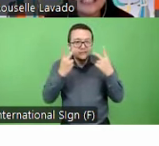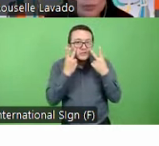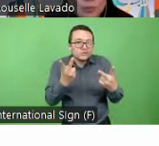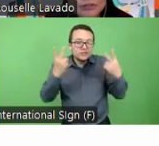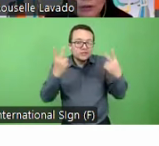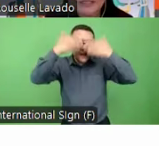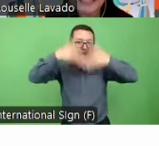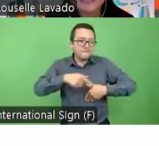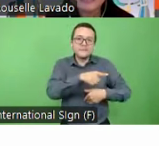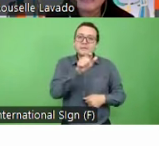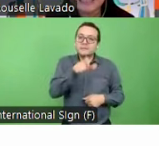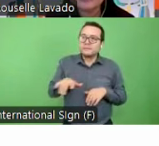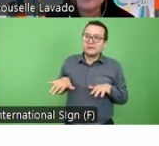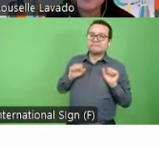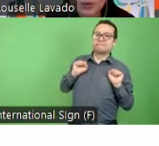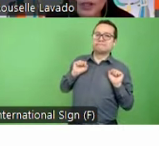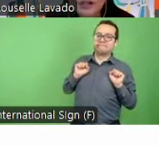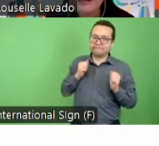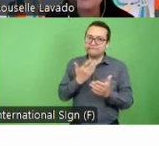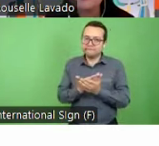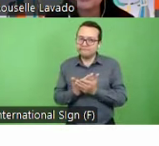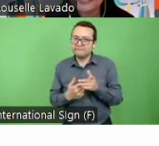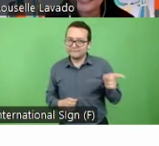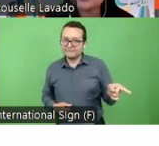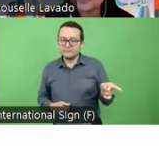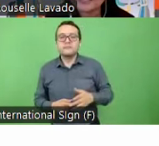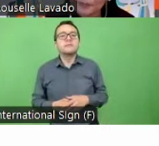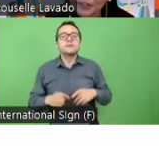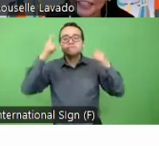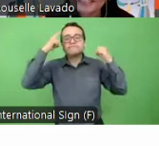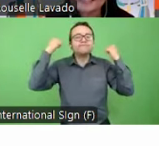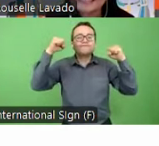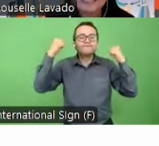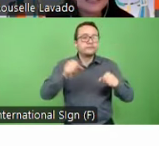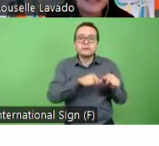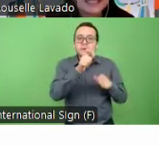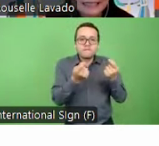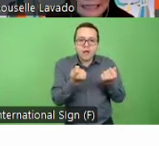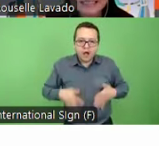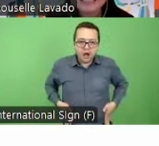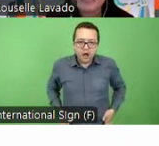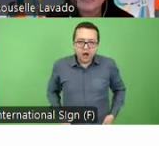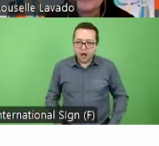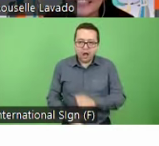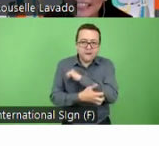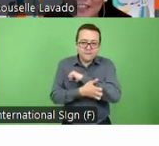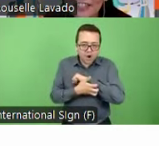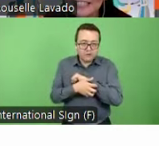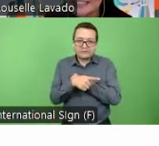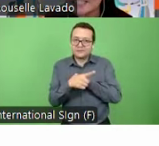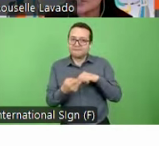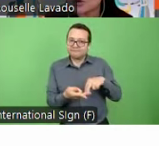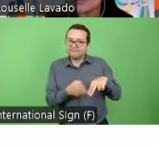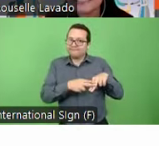What is more troubling is that the poor are more likely to experience these unmet needs. They live in